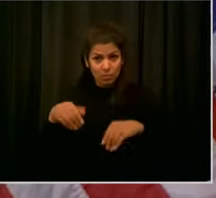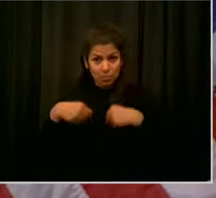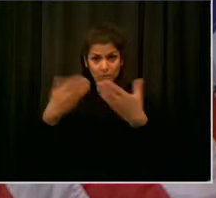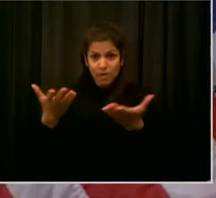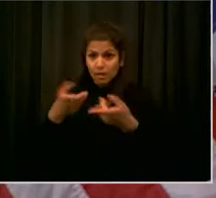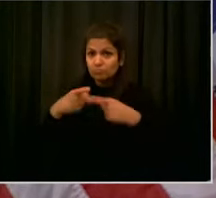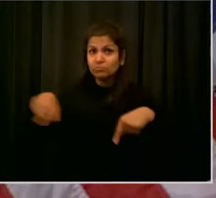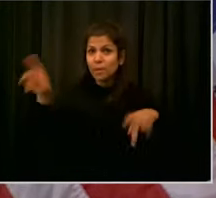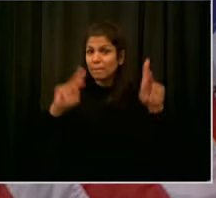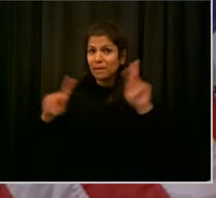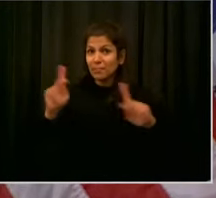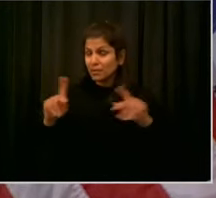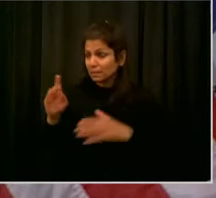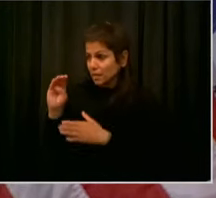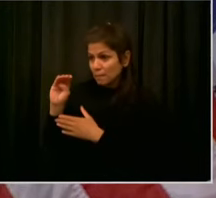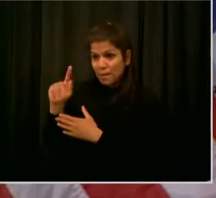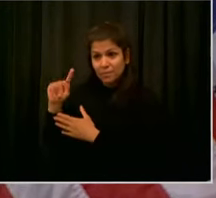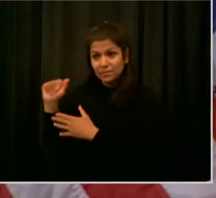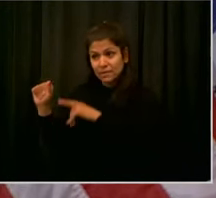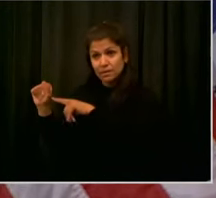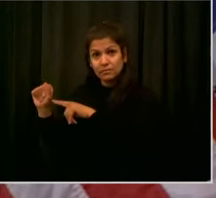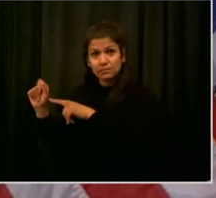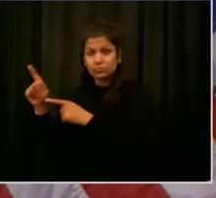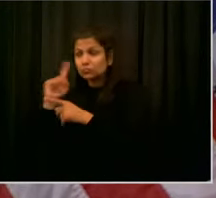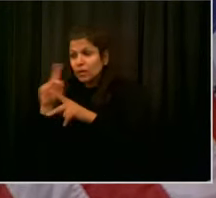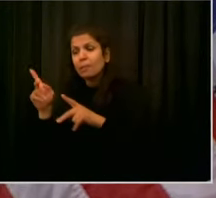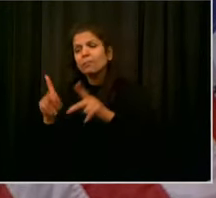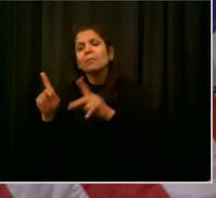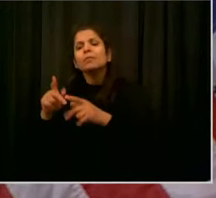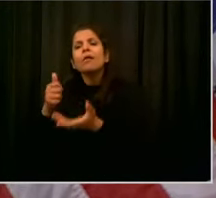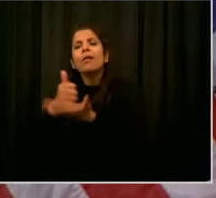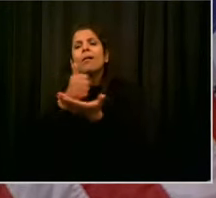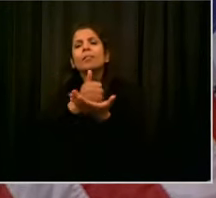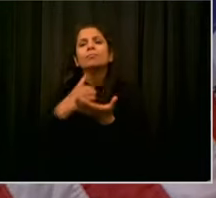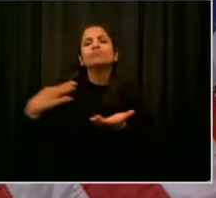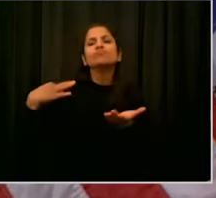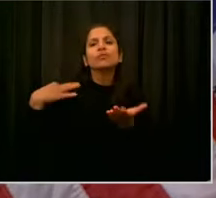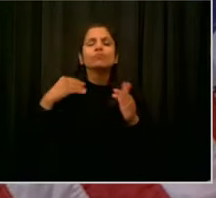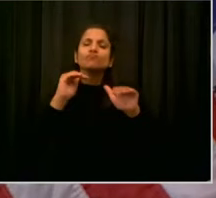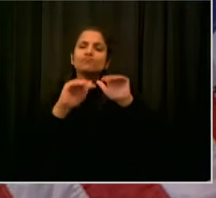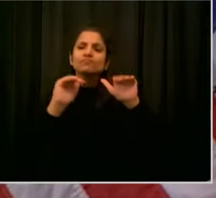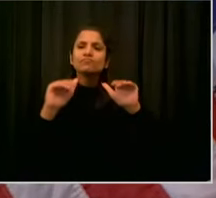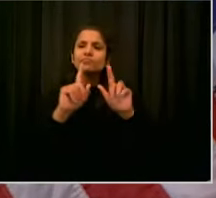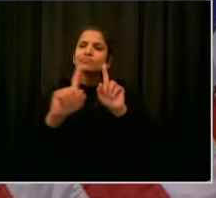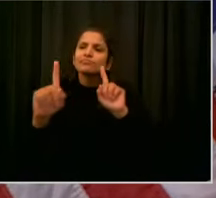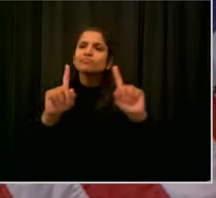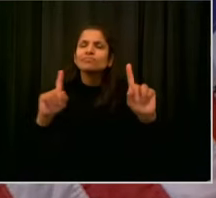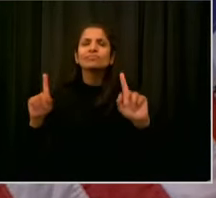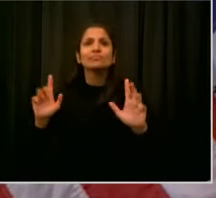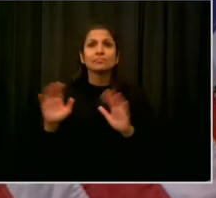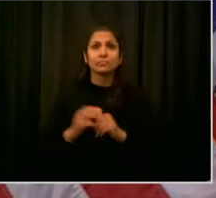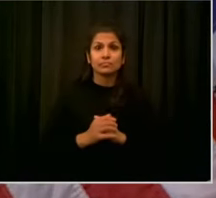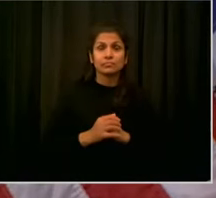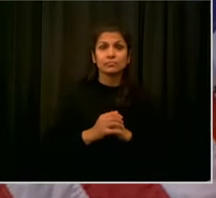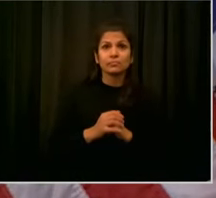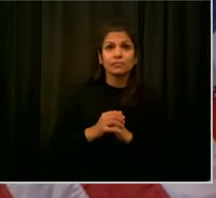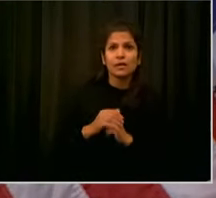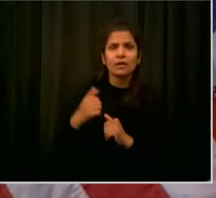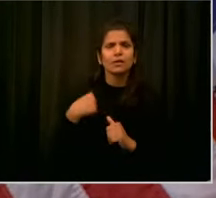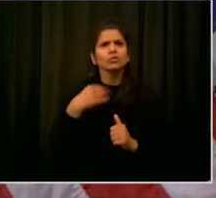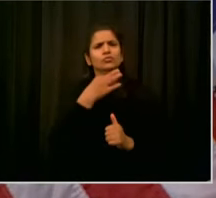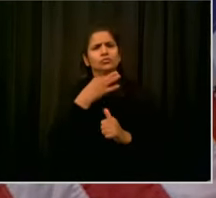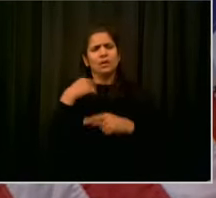what about the possibility that more cars are coming into the city? Yep. Thank you very much.